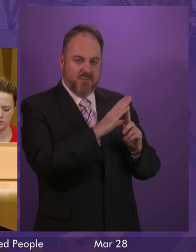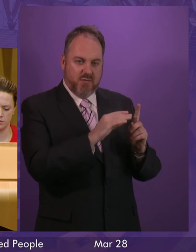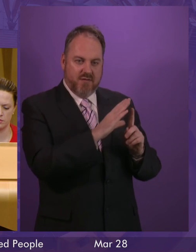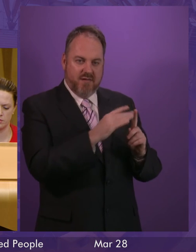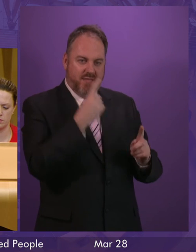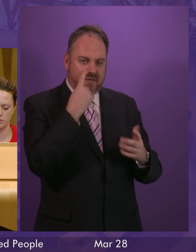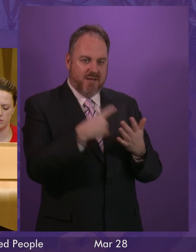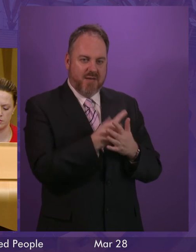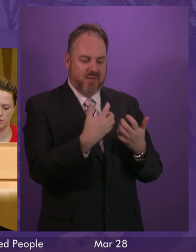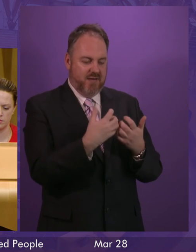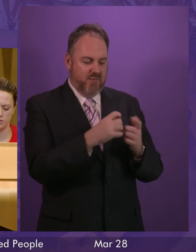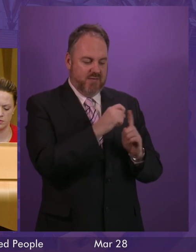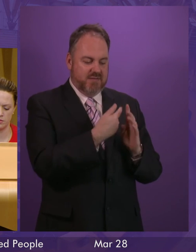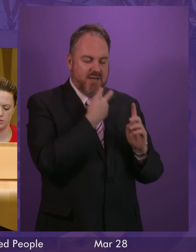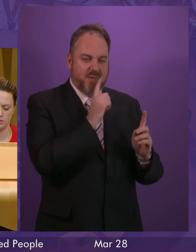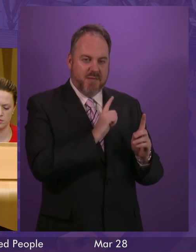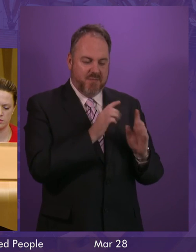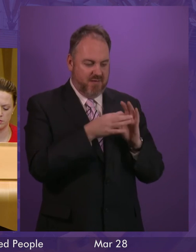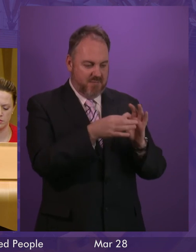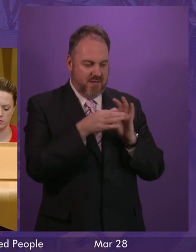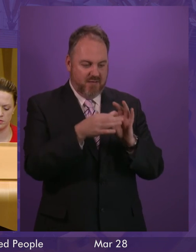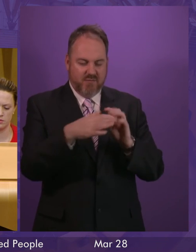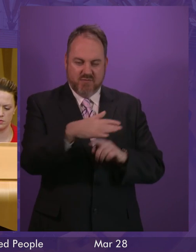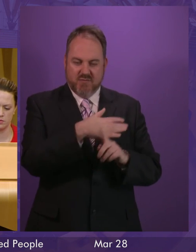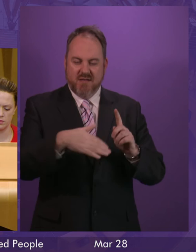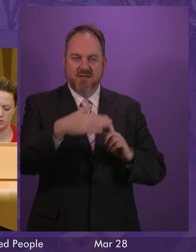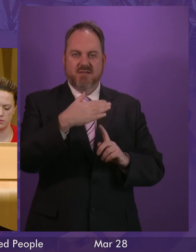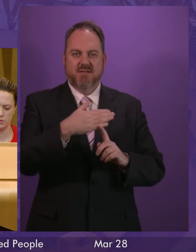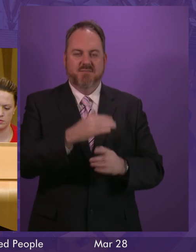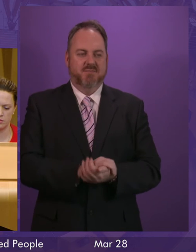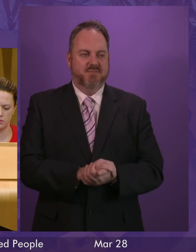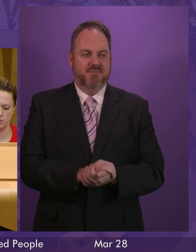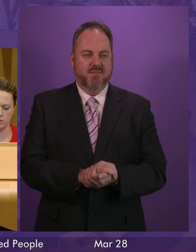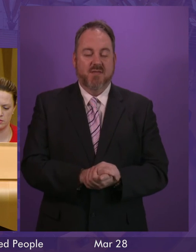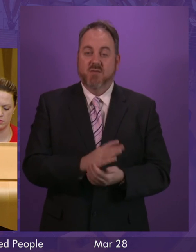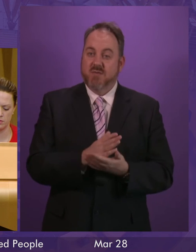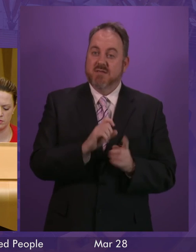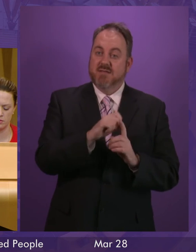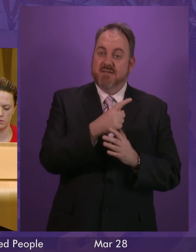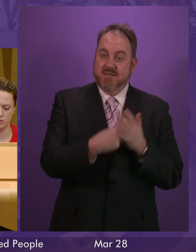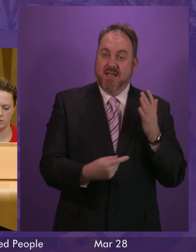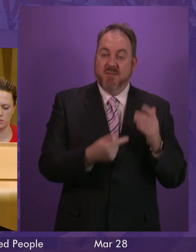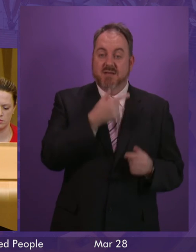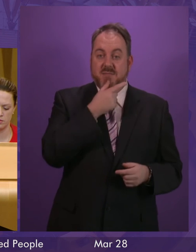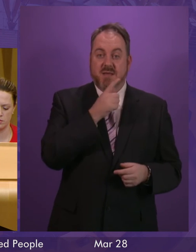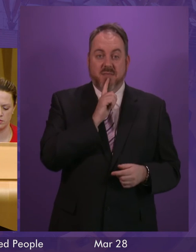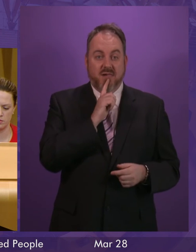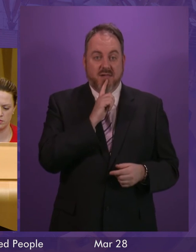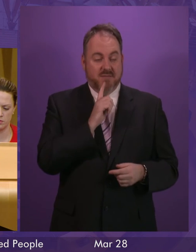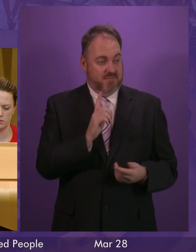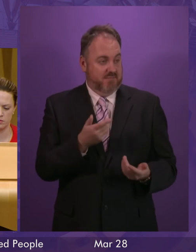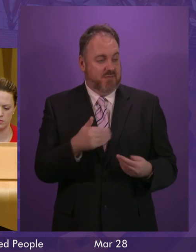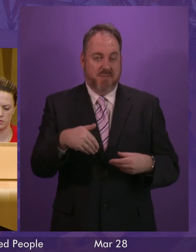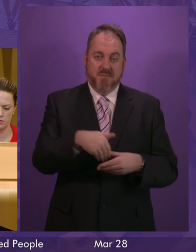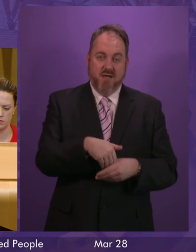society. The delivery plan recognises human rights of disabled people must underpin all our